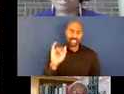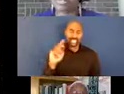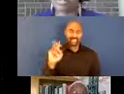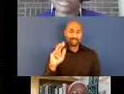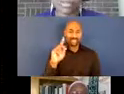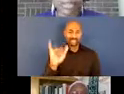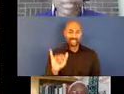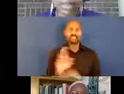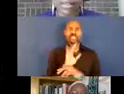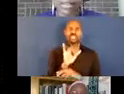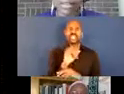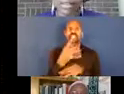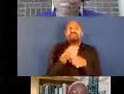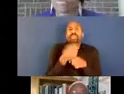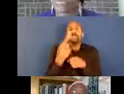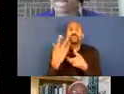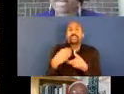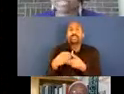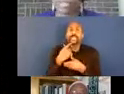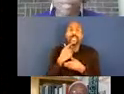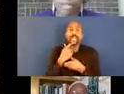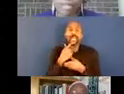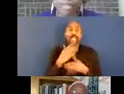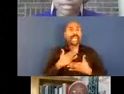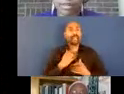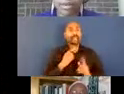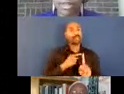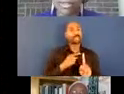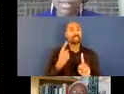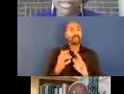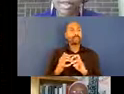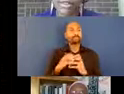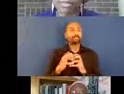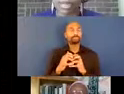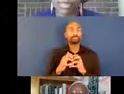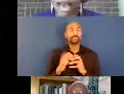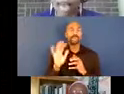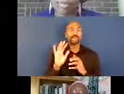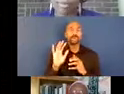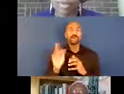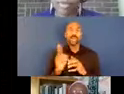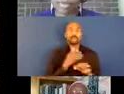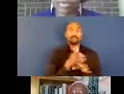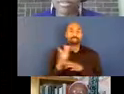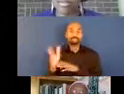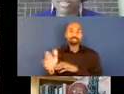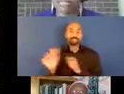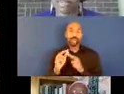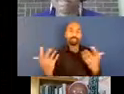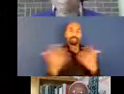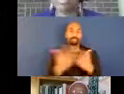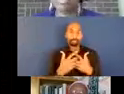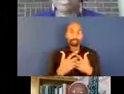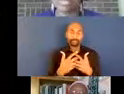point of intersectionality, a point where lines meet. Where intersectionality becomes a happy point, the feminist of